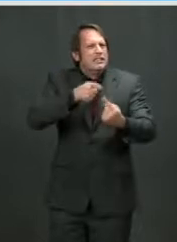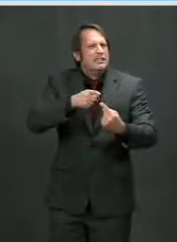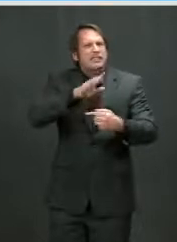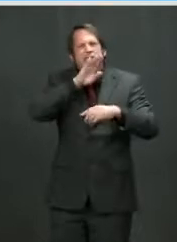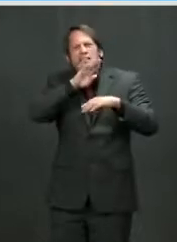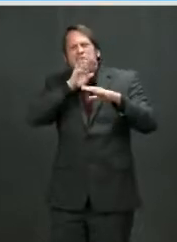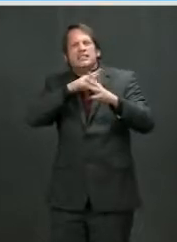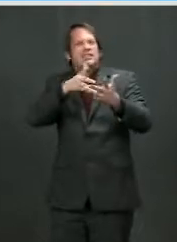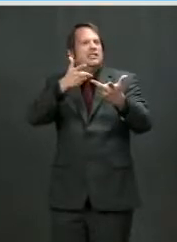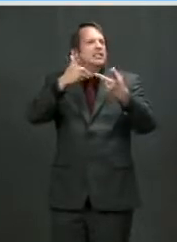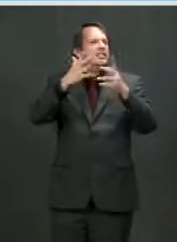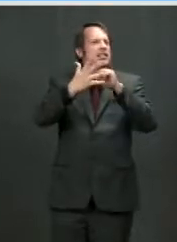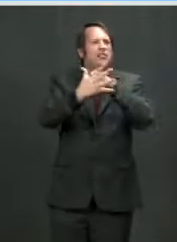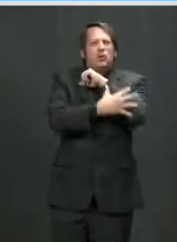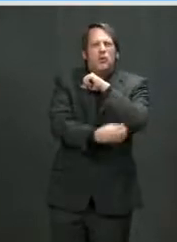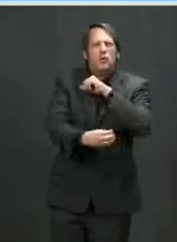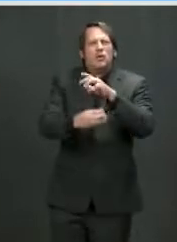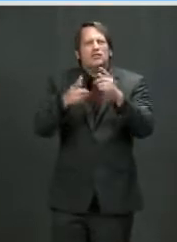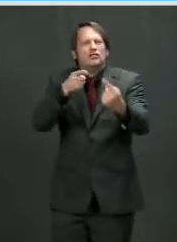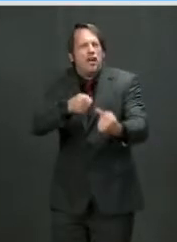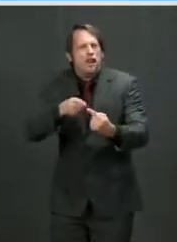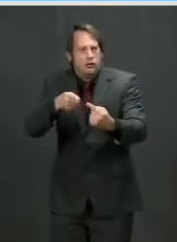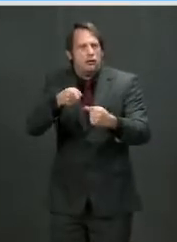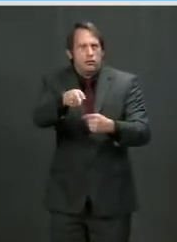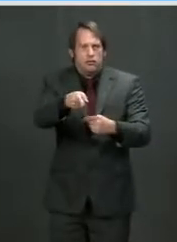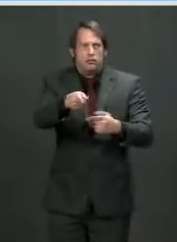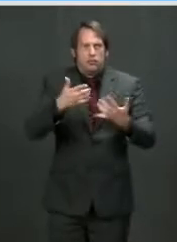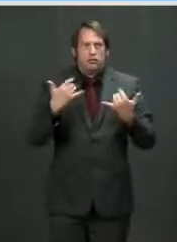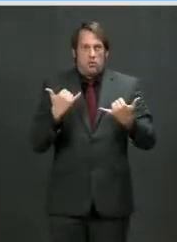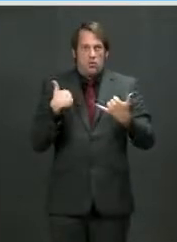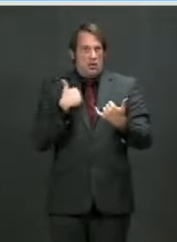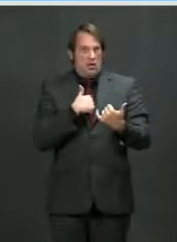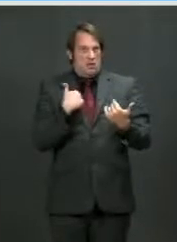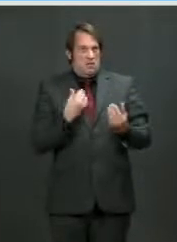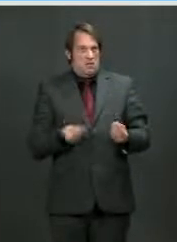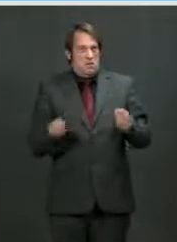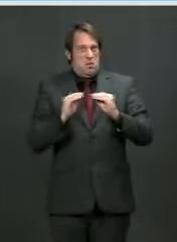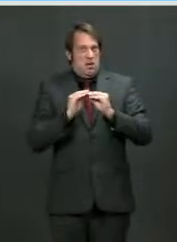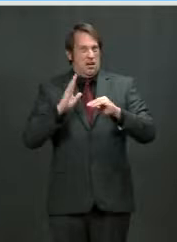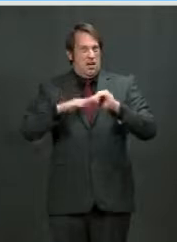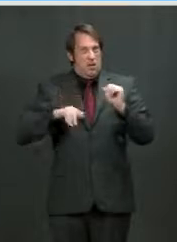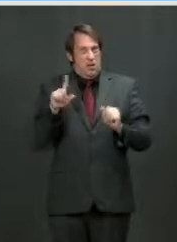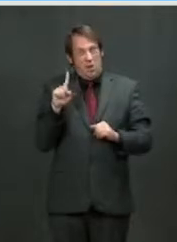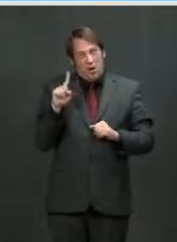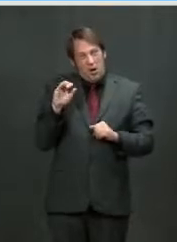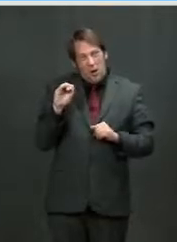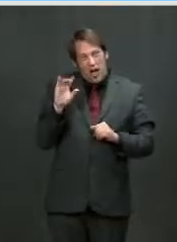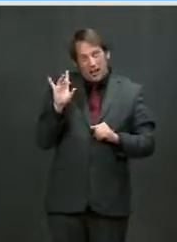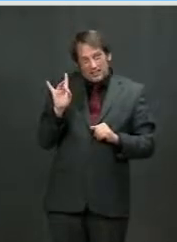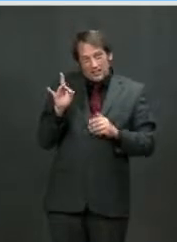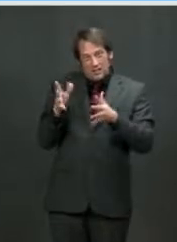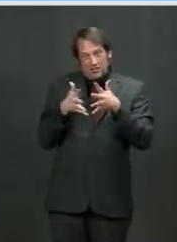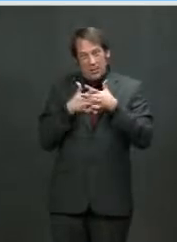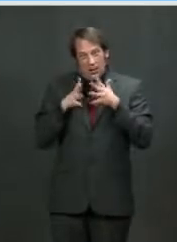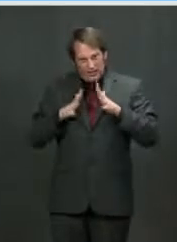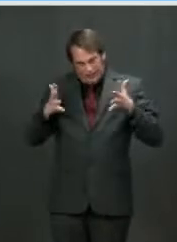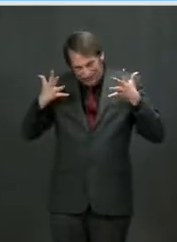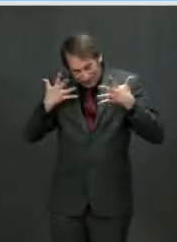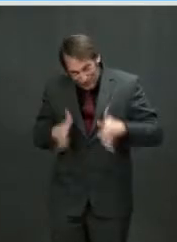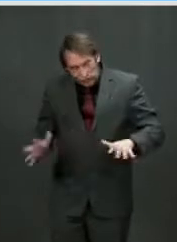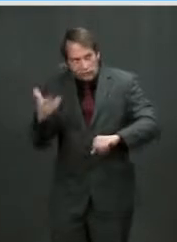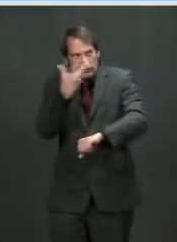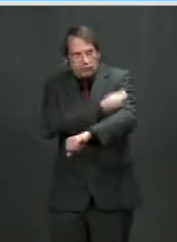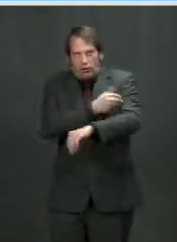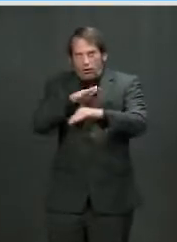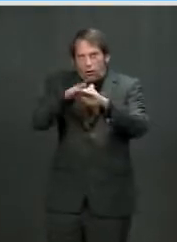of today, more than 108 million Americans have gotten at least their first shot. And our vaccination